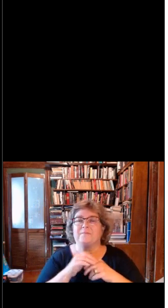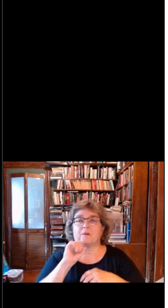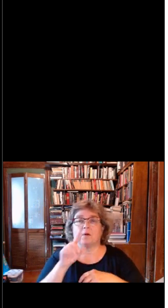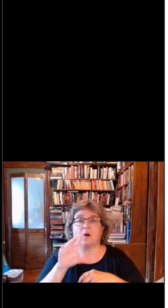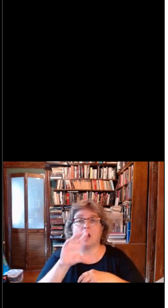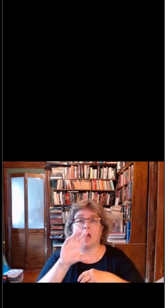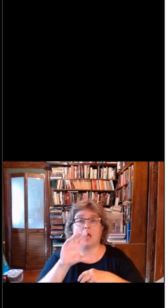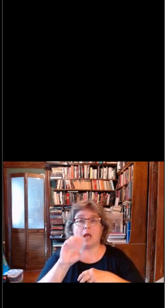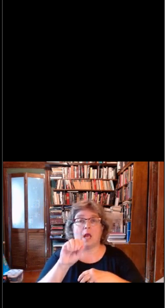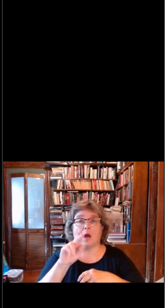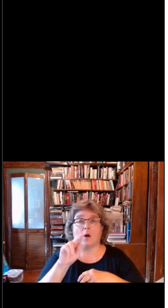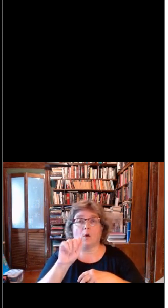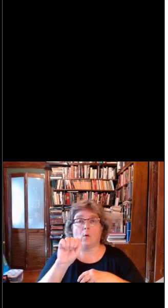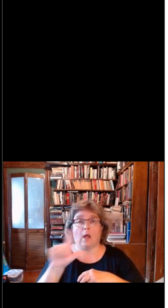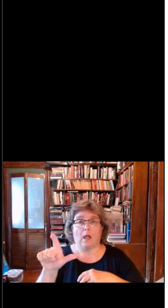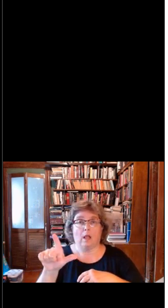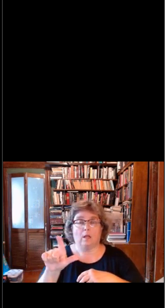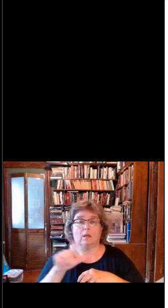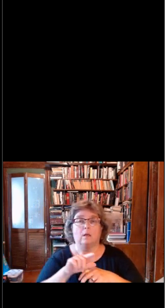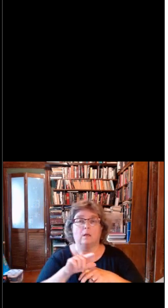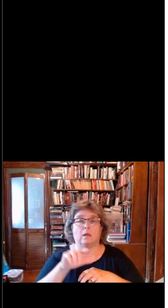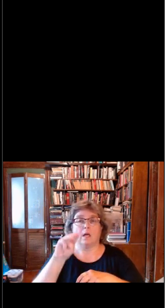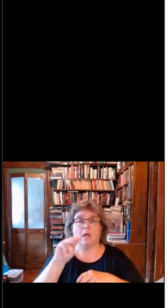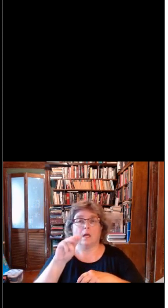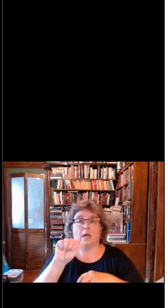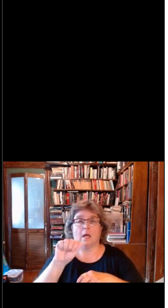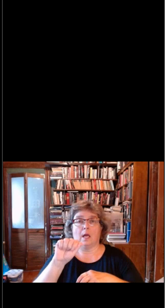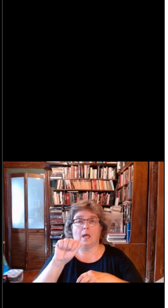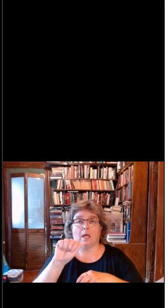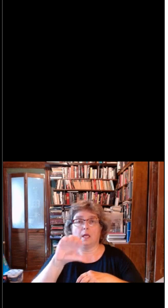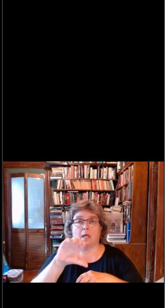Carol, Carol Mahowski,